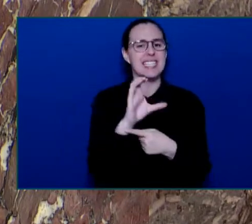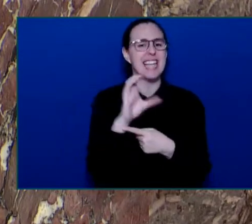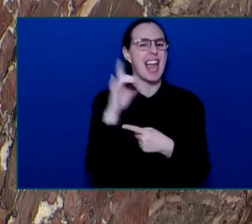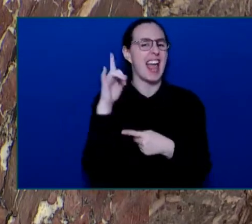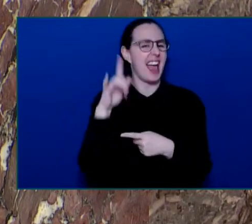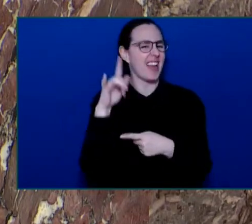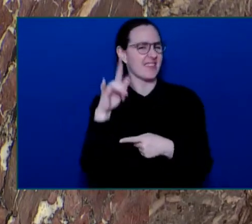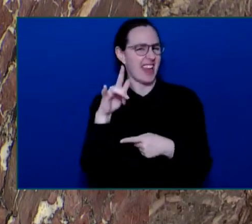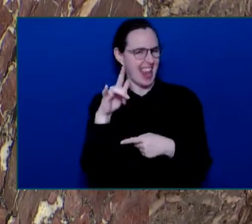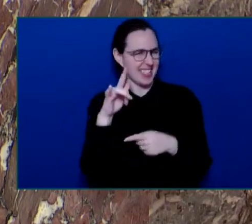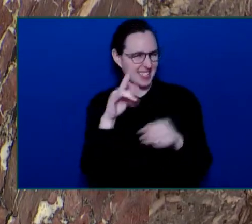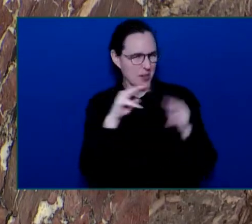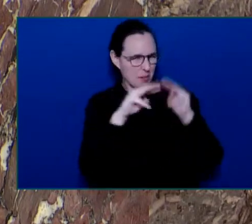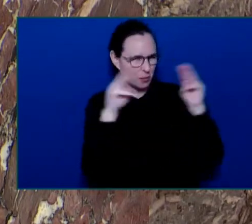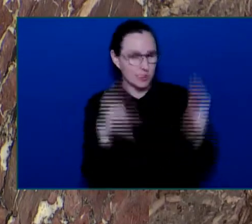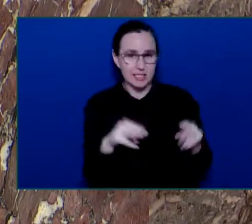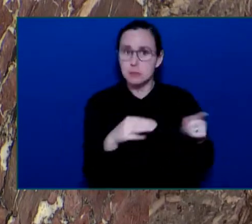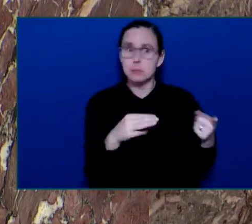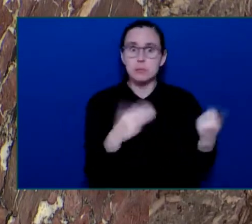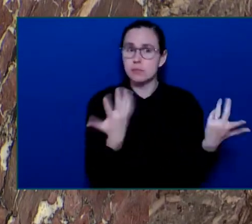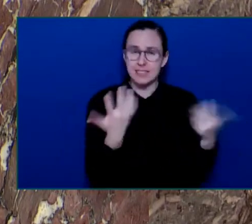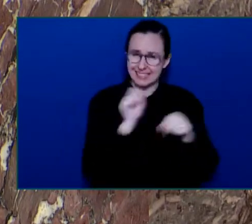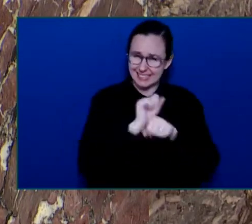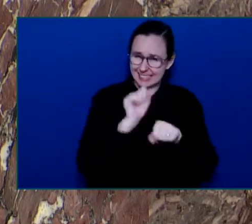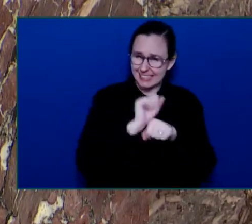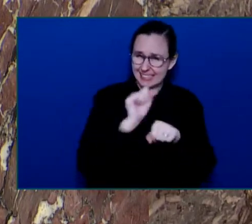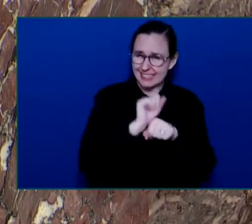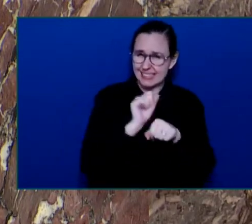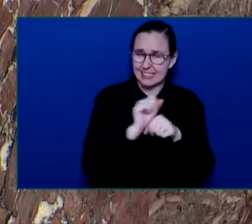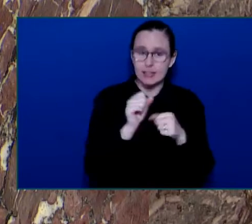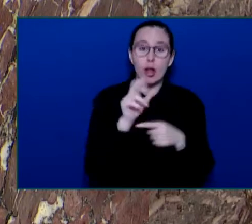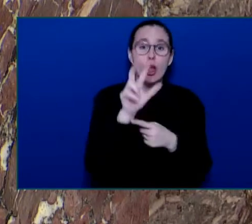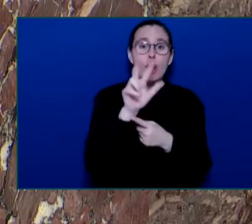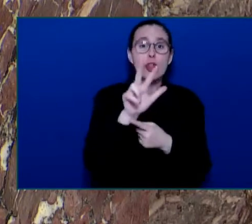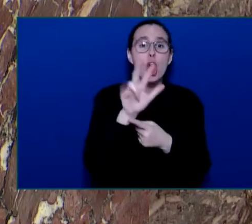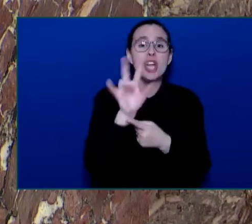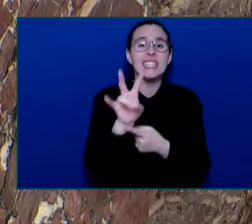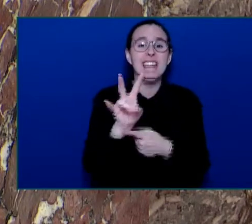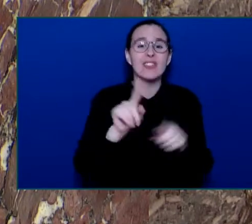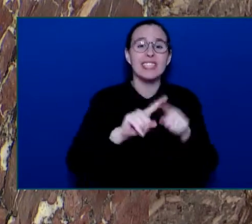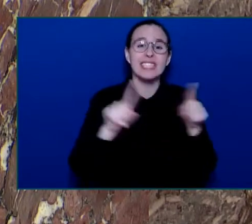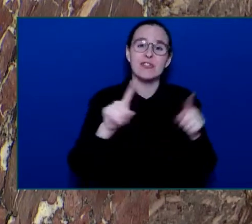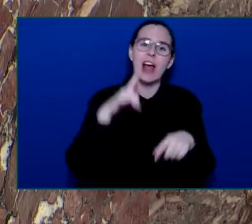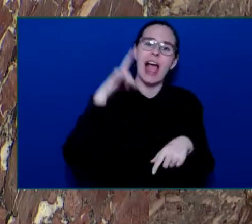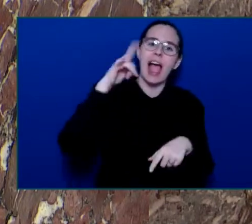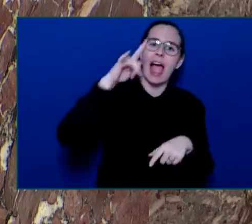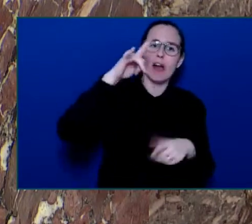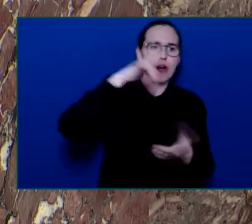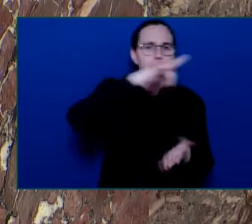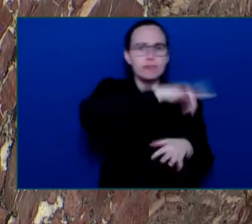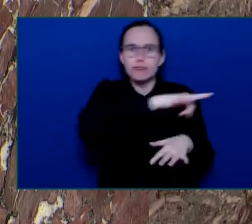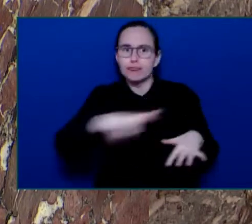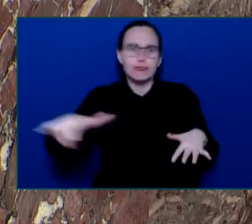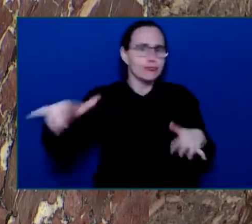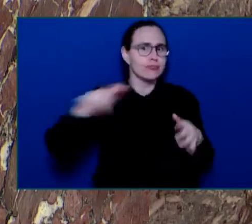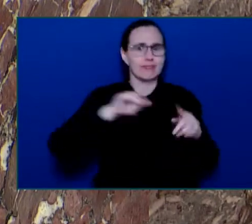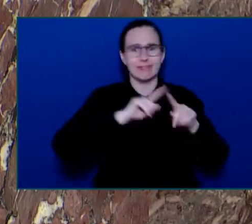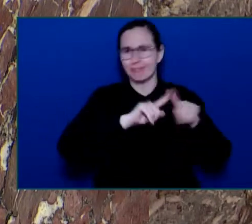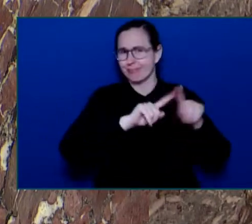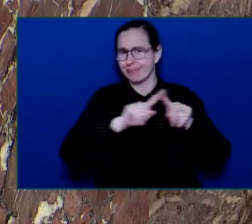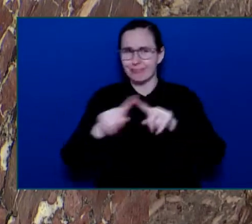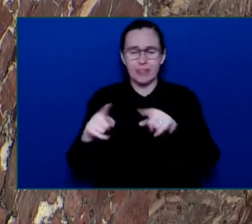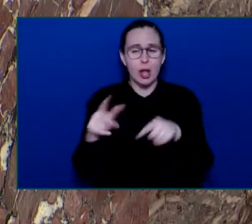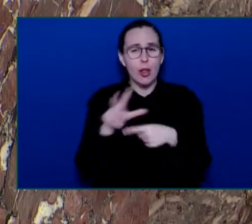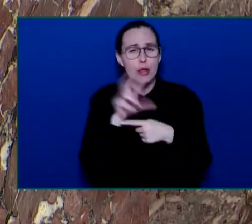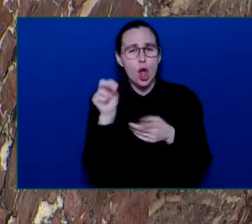aircraft, dozens of displays, and over 13,000 artifacts. I would like to thank Steve Nicol,